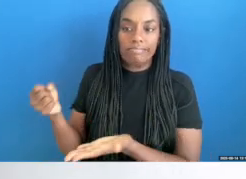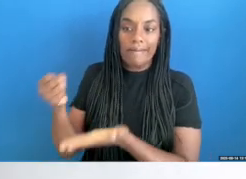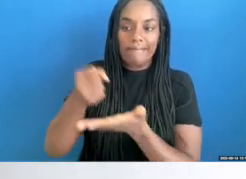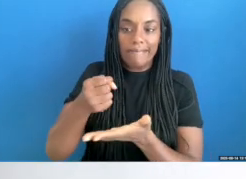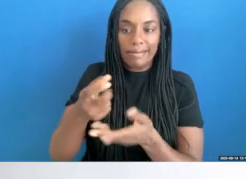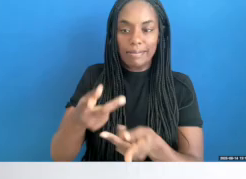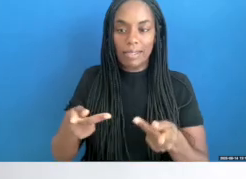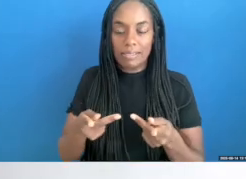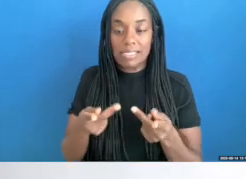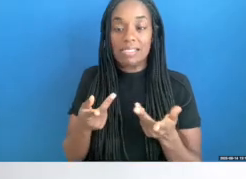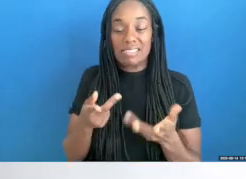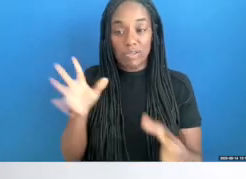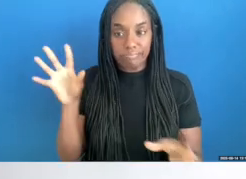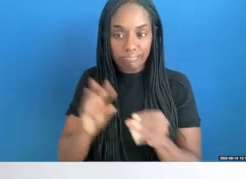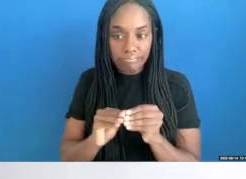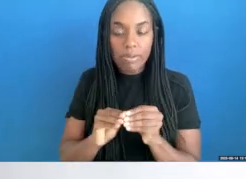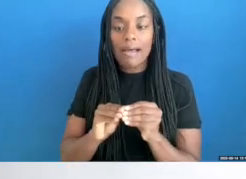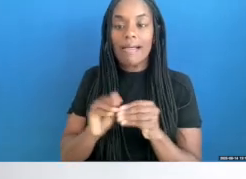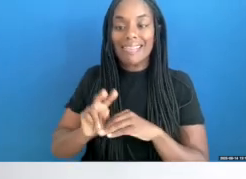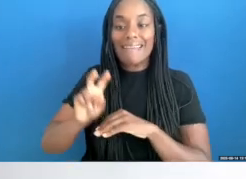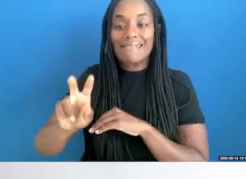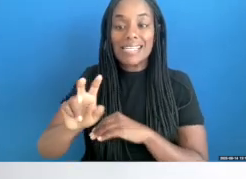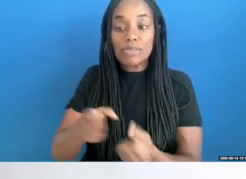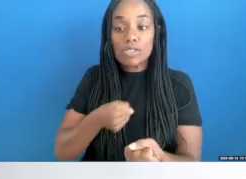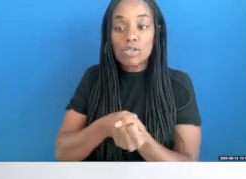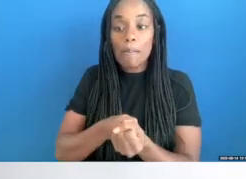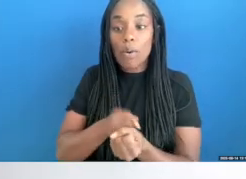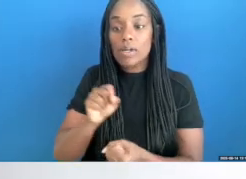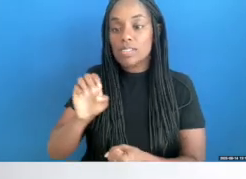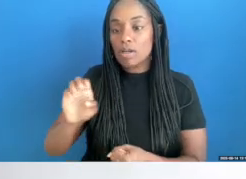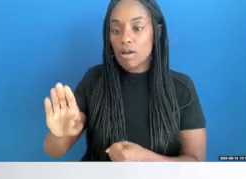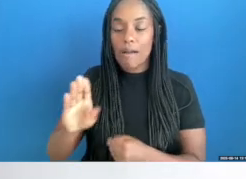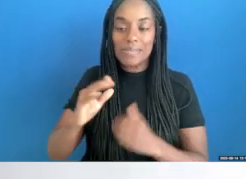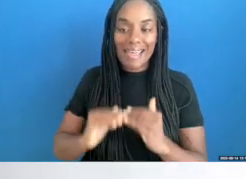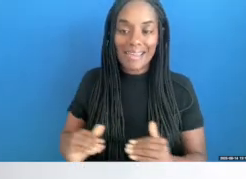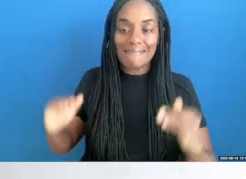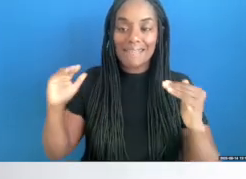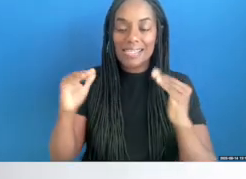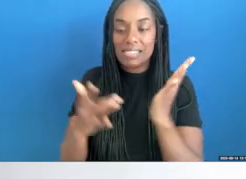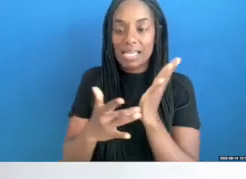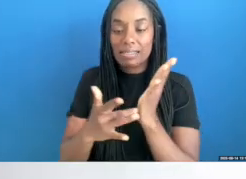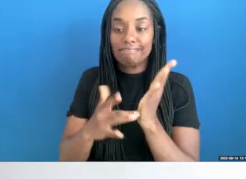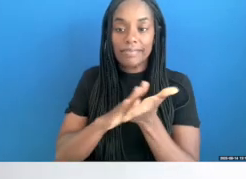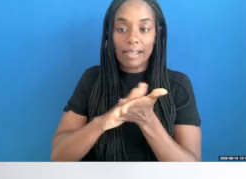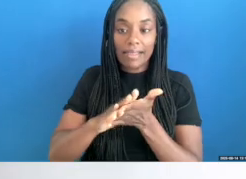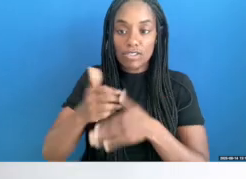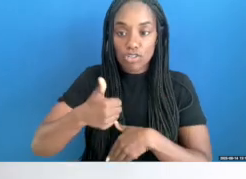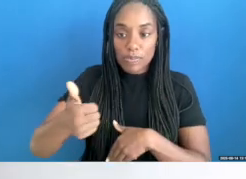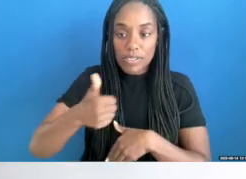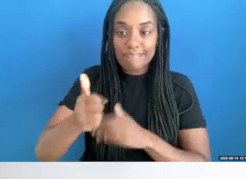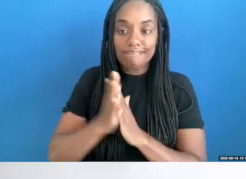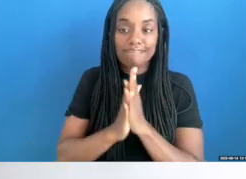And together, these investments support CARB's advanced technology, clean transportation